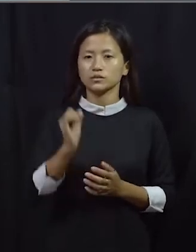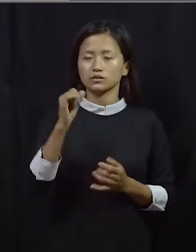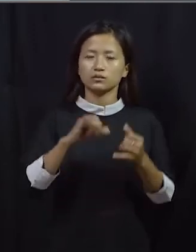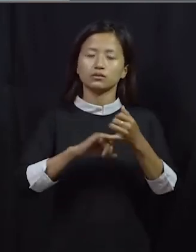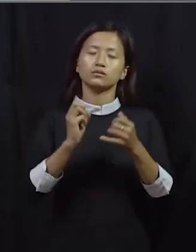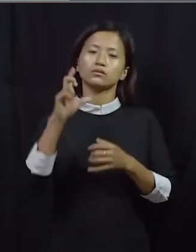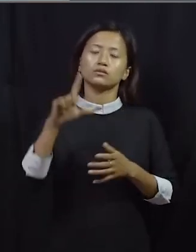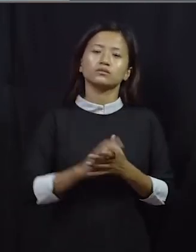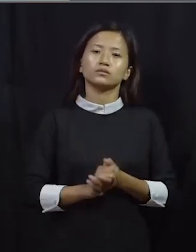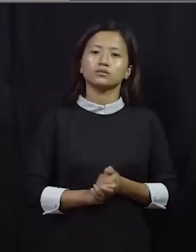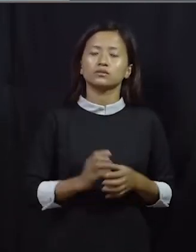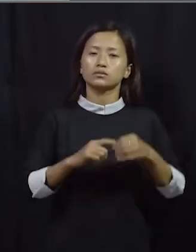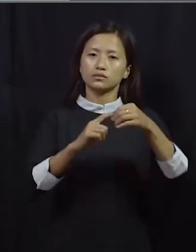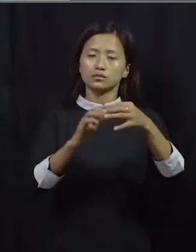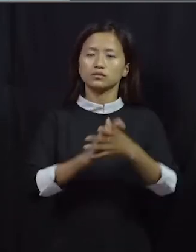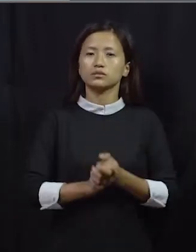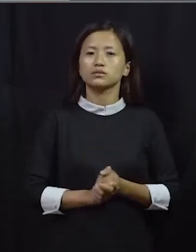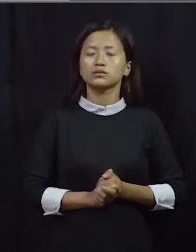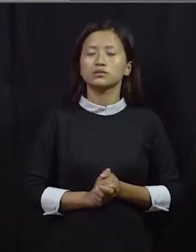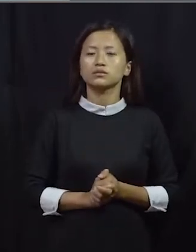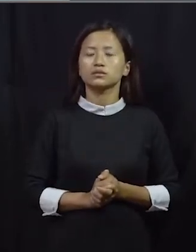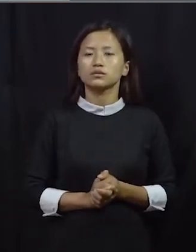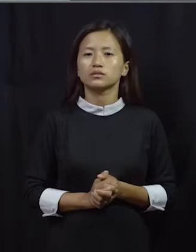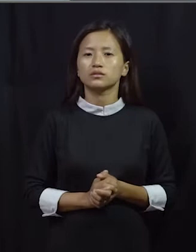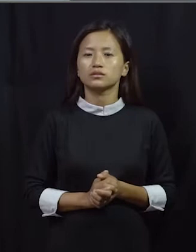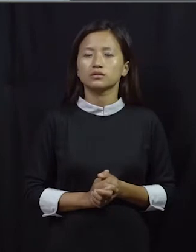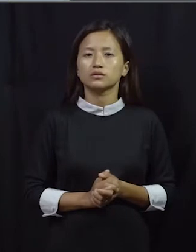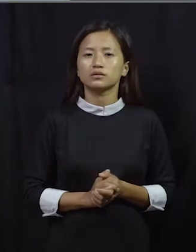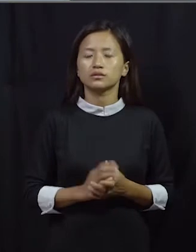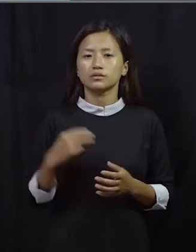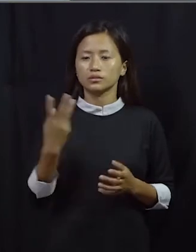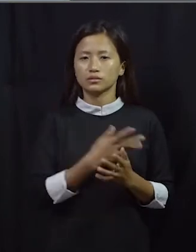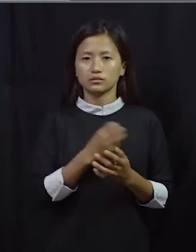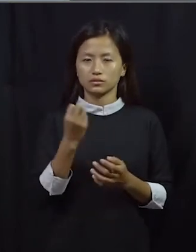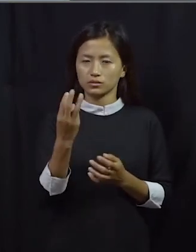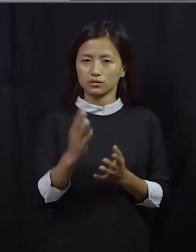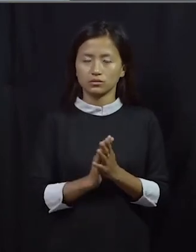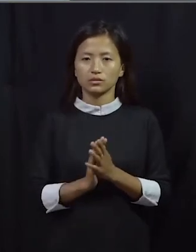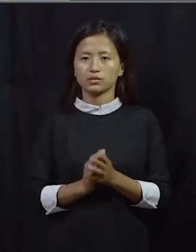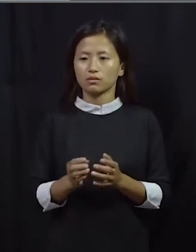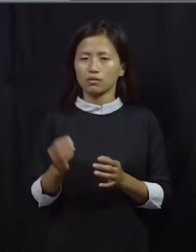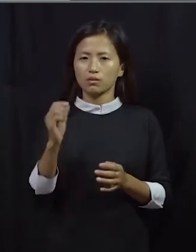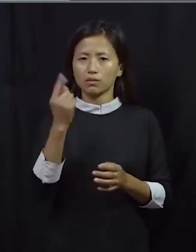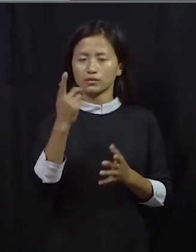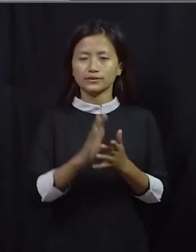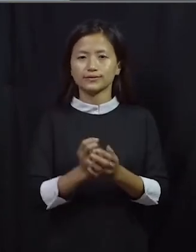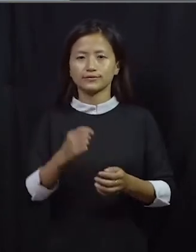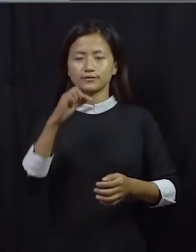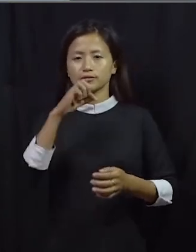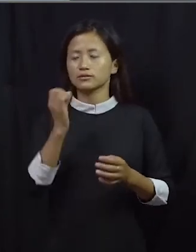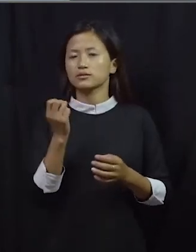here for this question. That is, we are going to calculate only the interest on